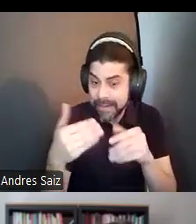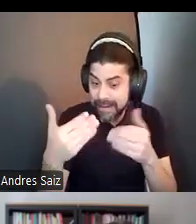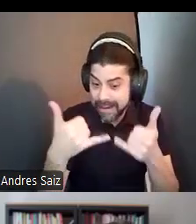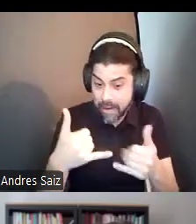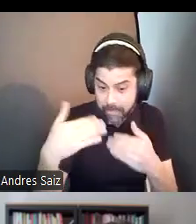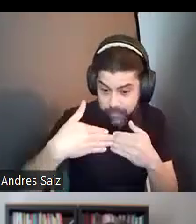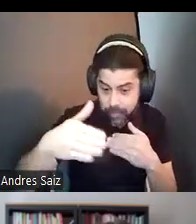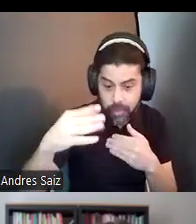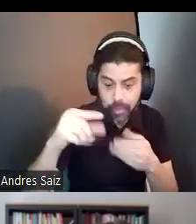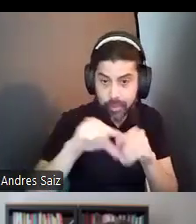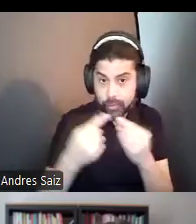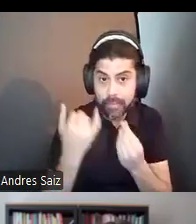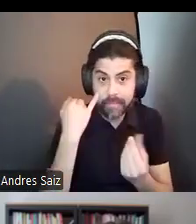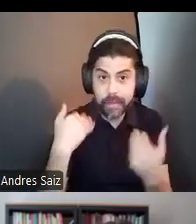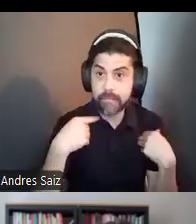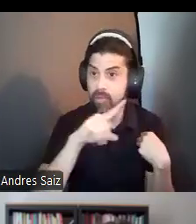reactions, comments.